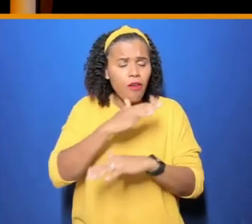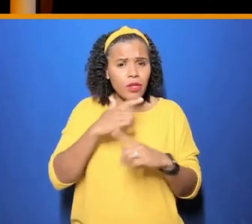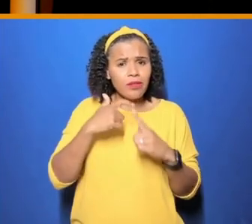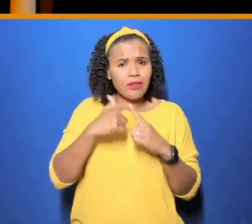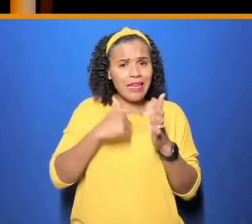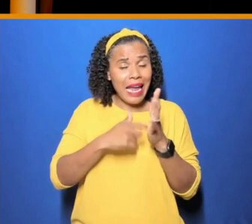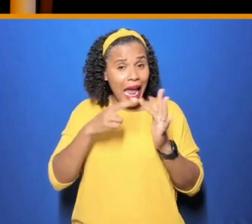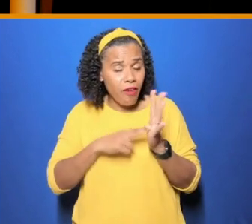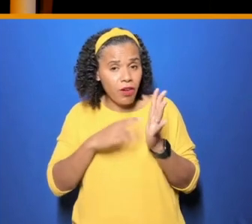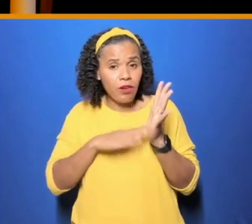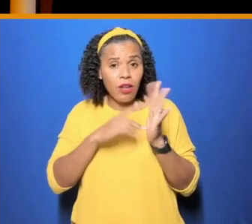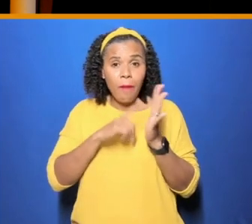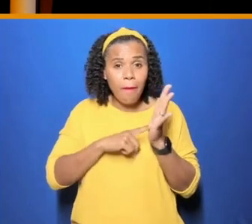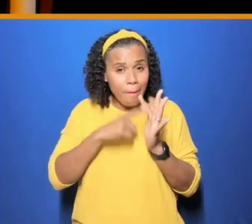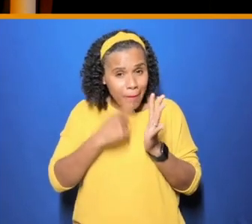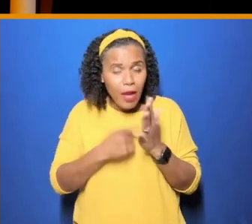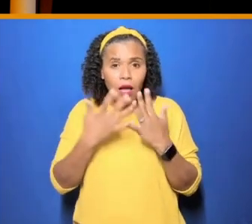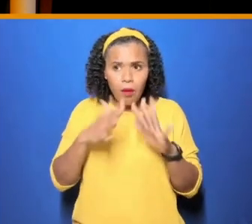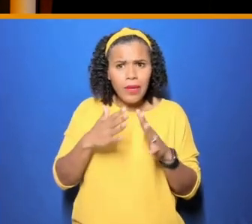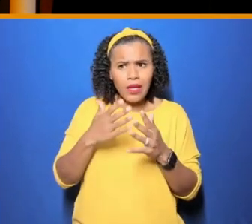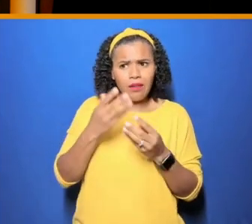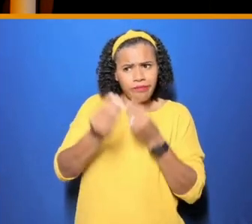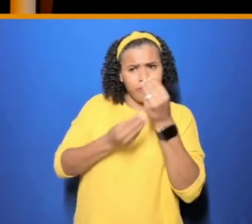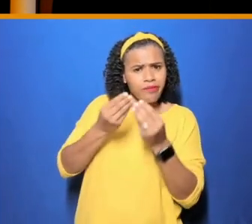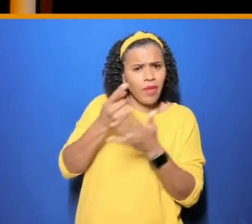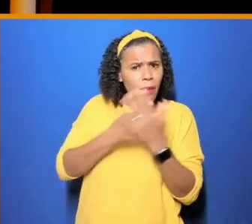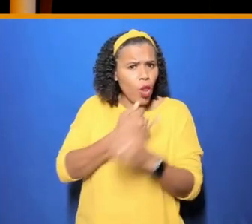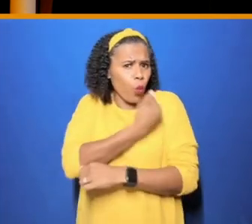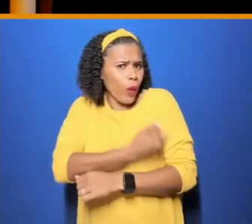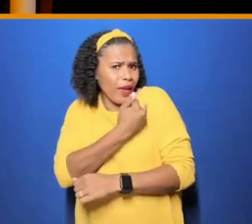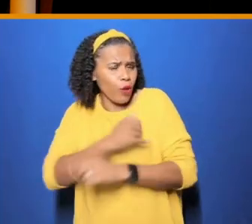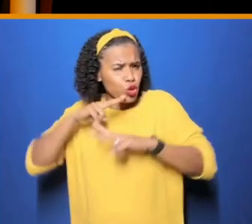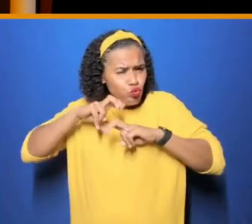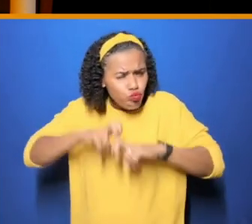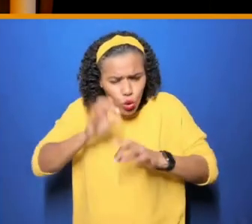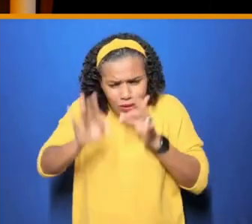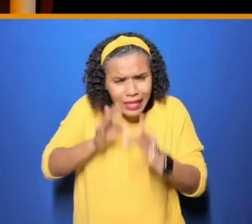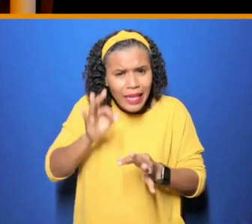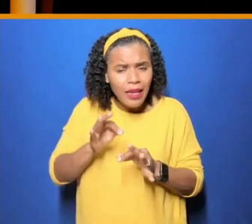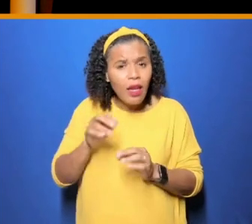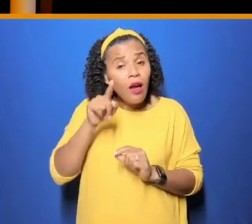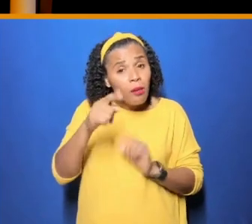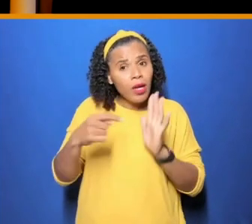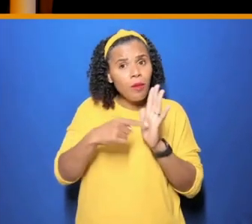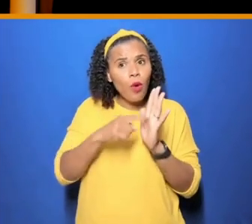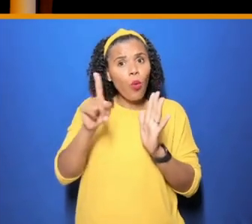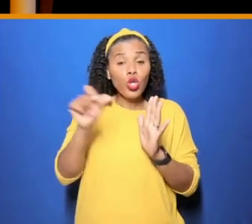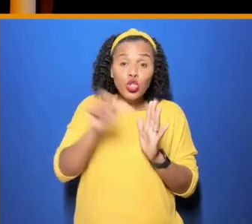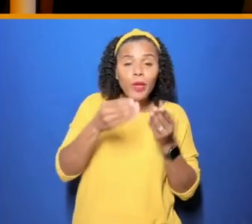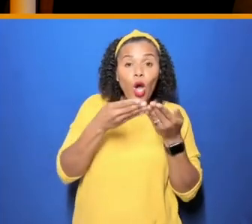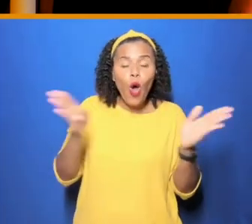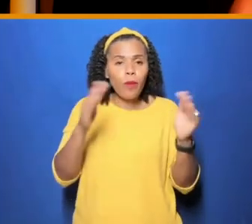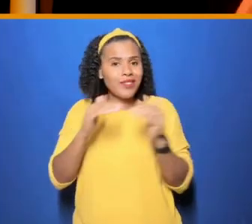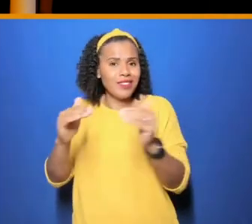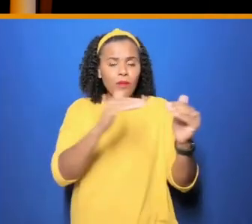about that weak scrutiny, but also recognised the importance of open democracy to trade deals of all kinds, whether